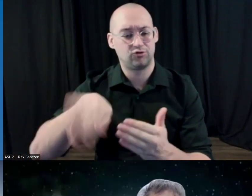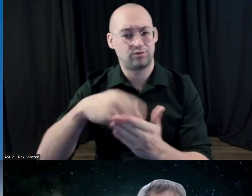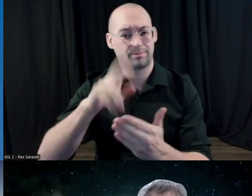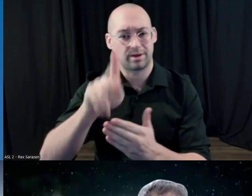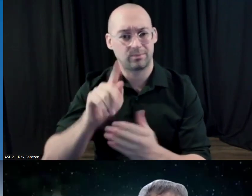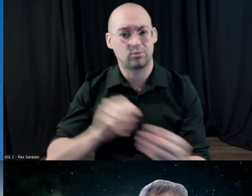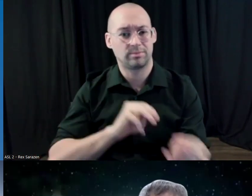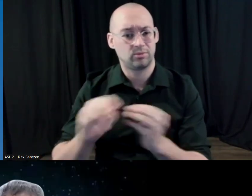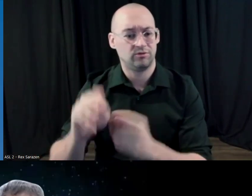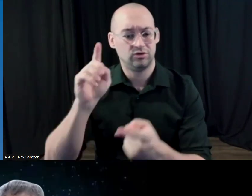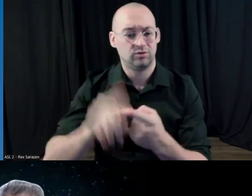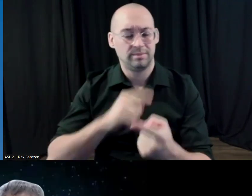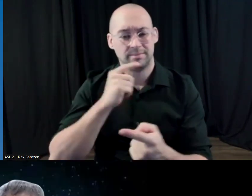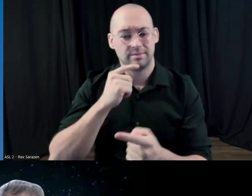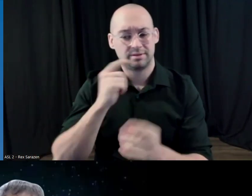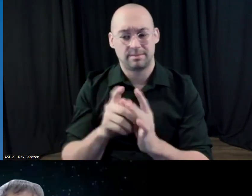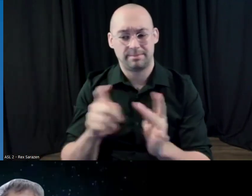us to public comment.